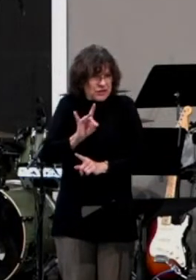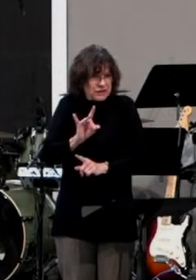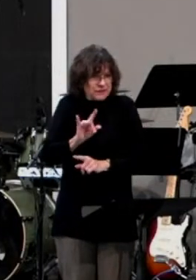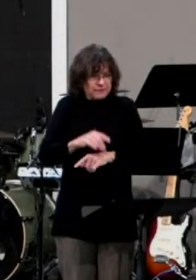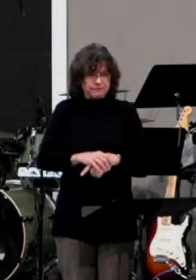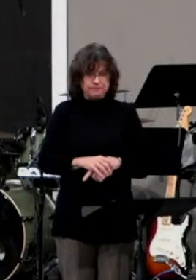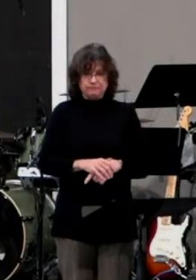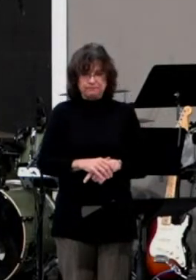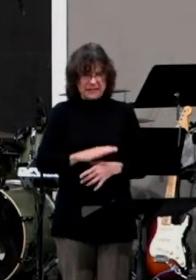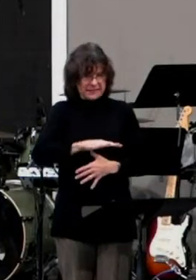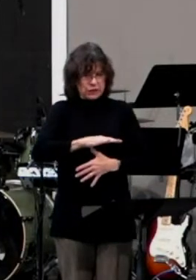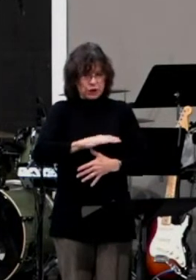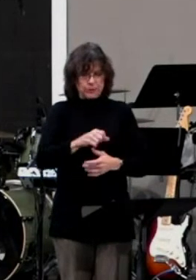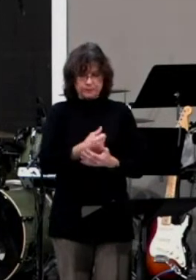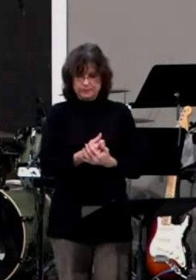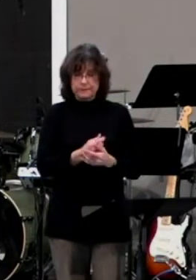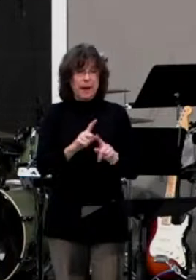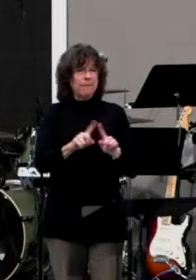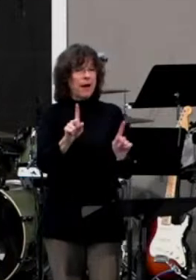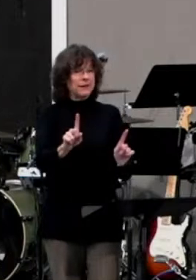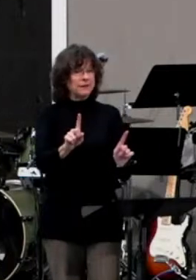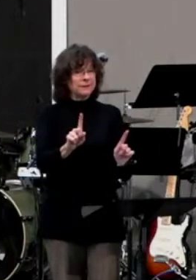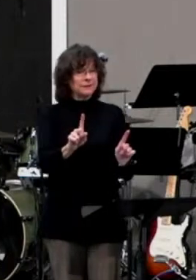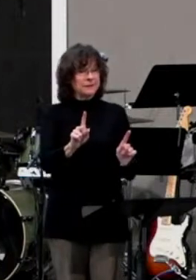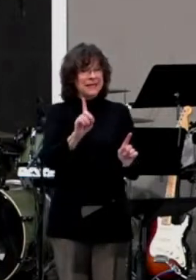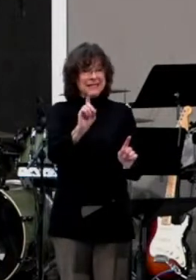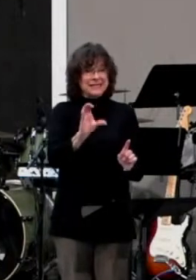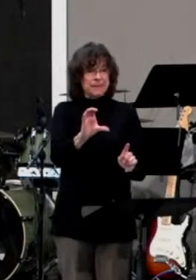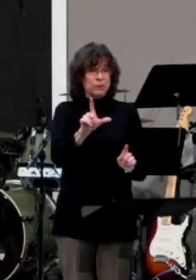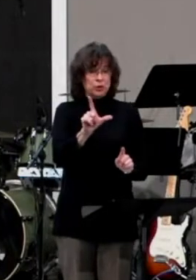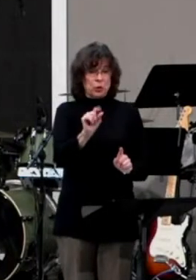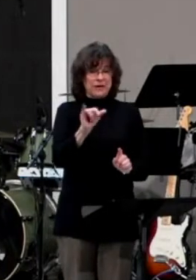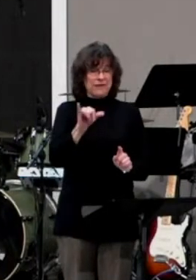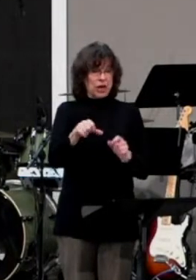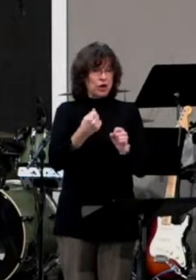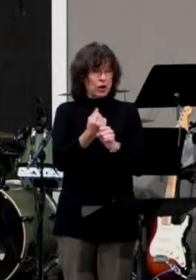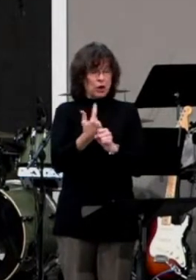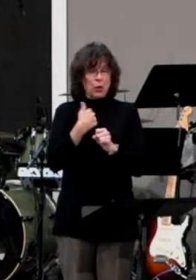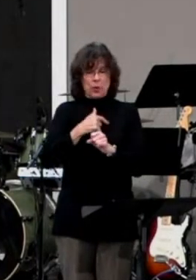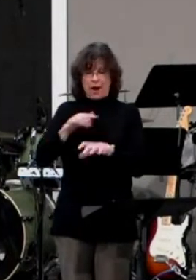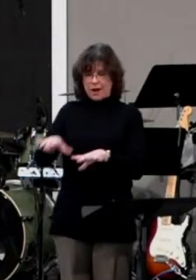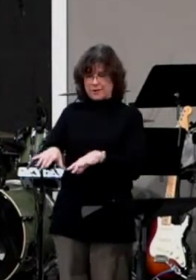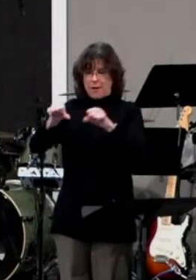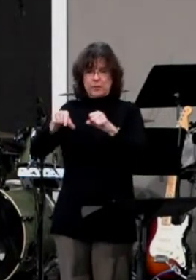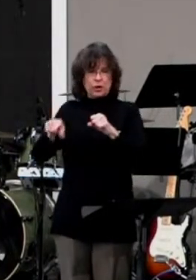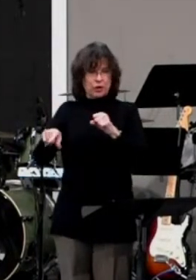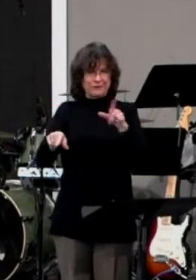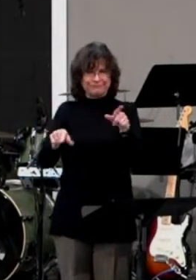Instead, on December 20th of that year, we adopted her.